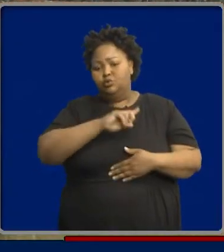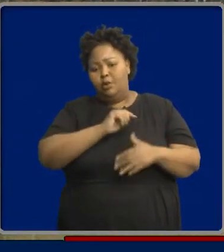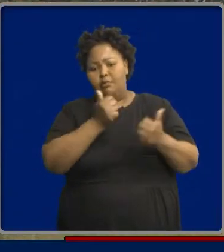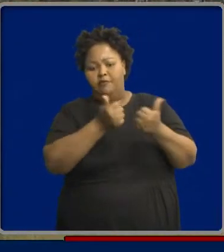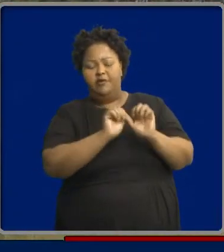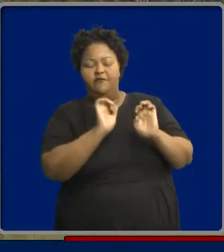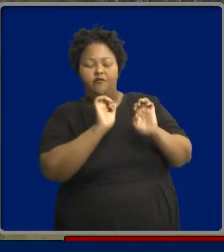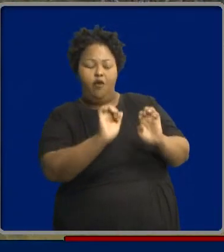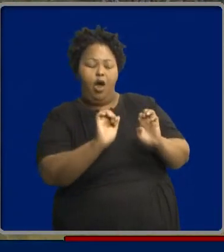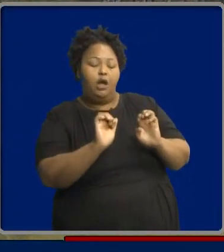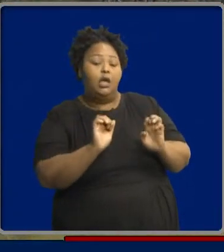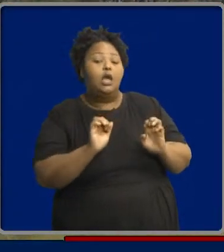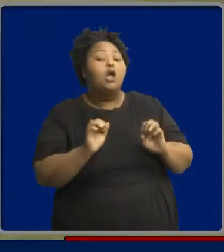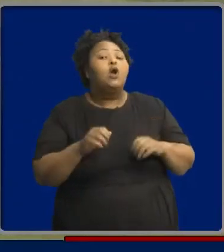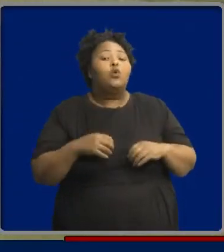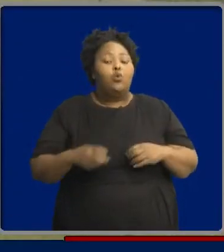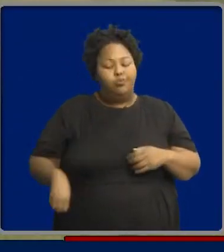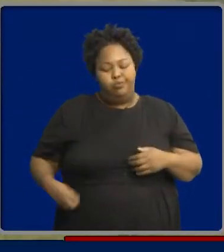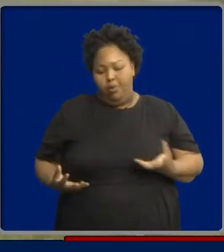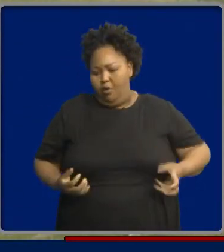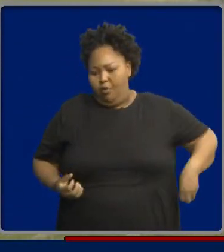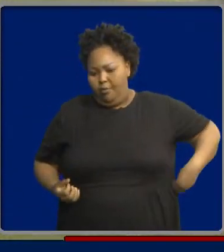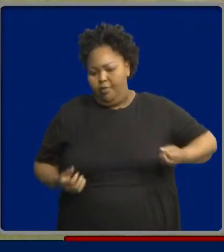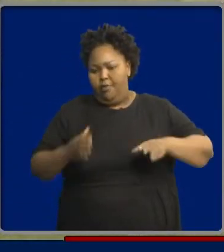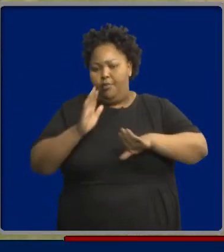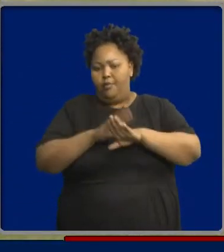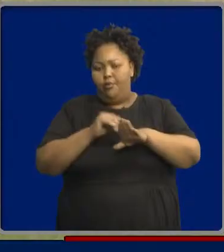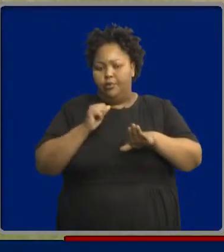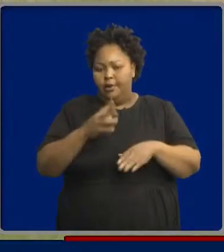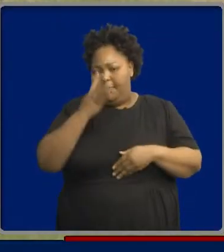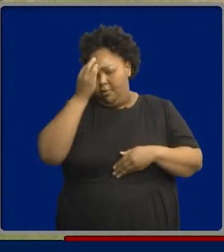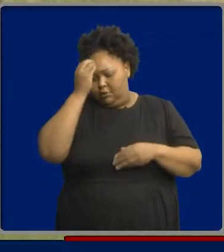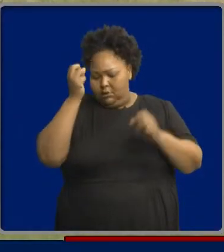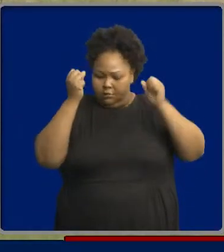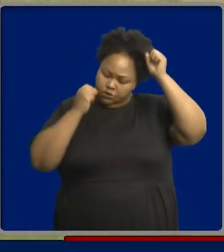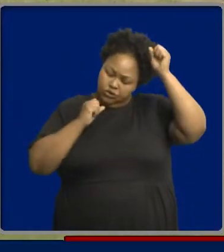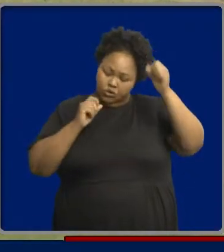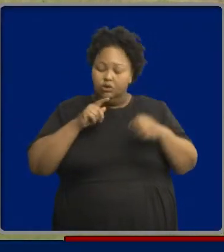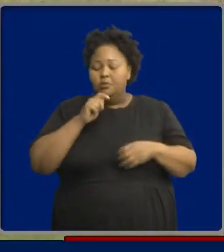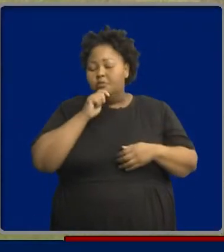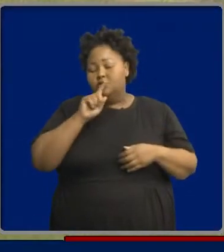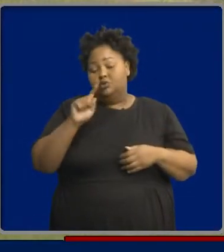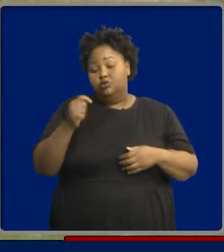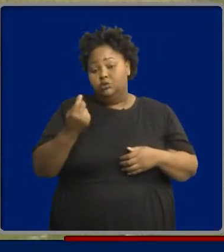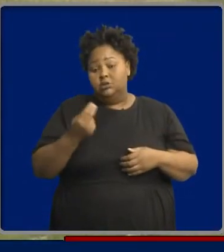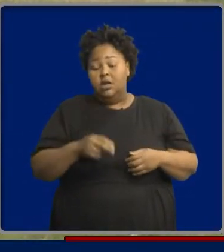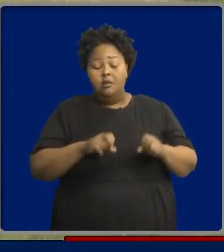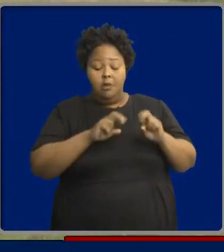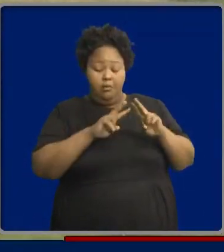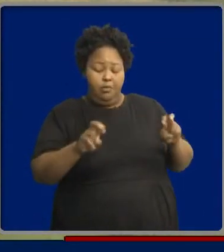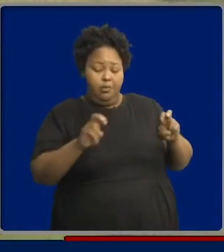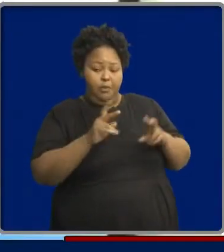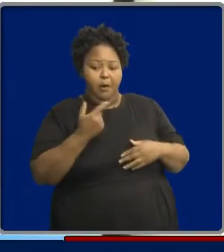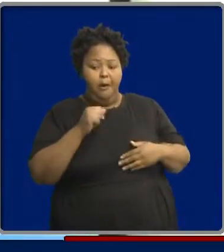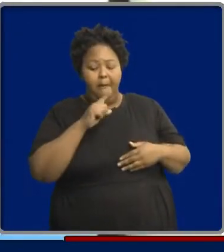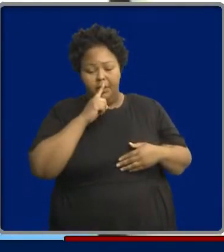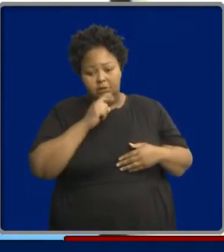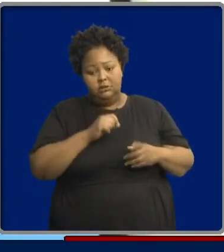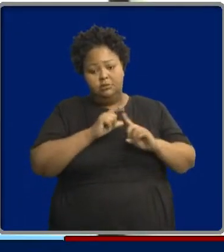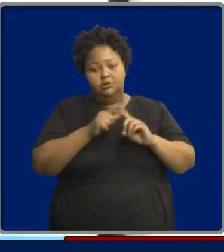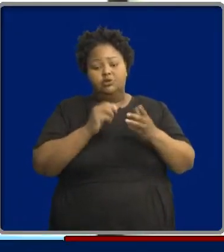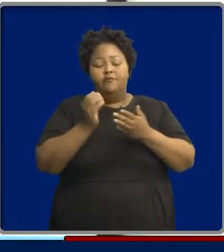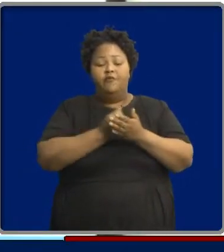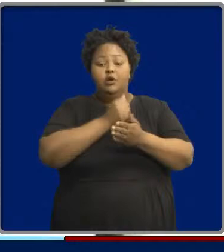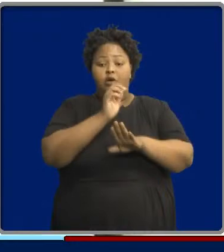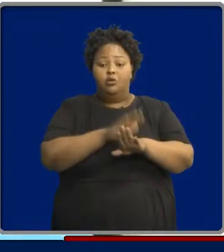Umbuto Eswatini Defense Force members, went for the search on Tuesday morning, but to no luck. Chablan Madlopa from the